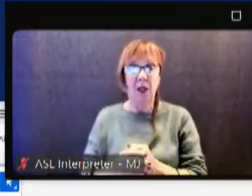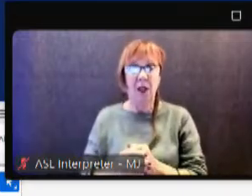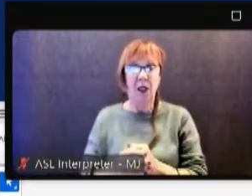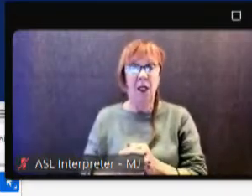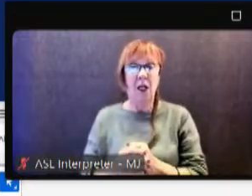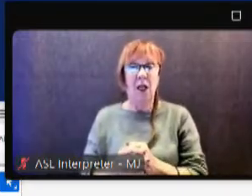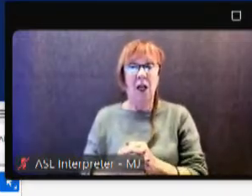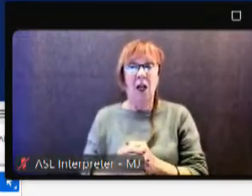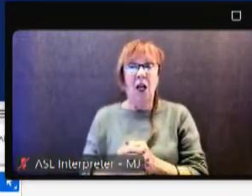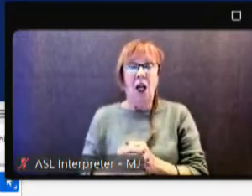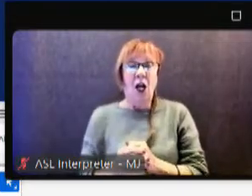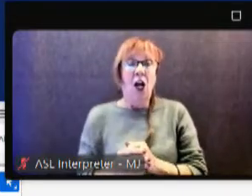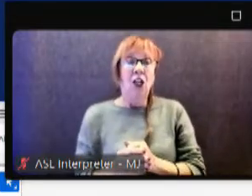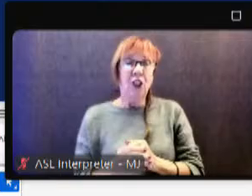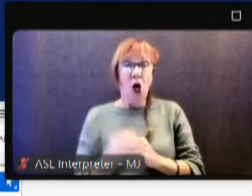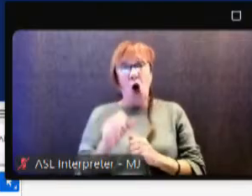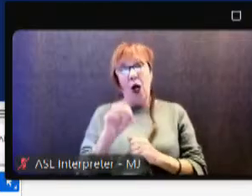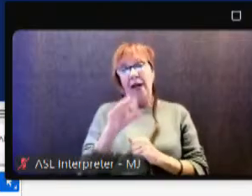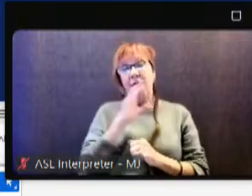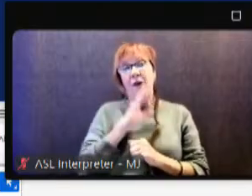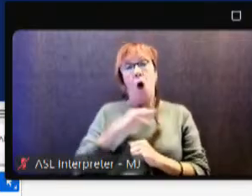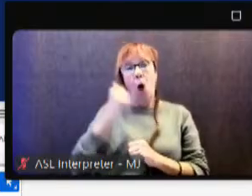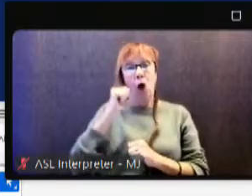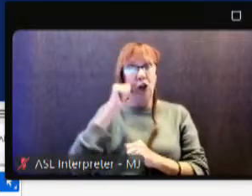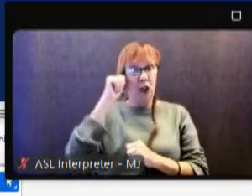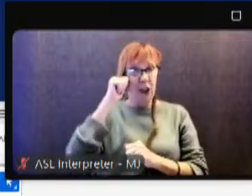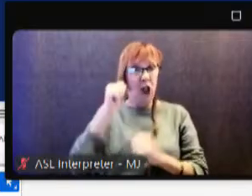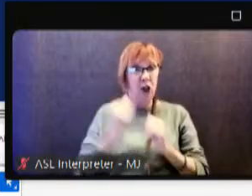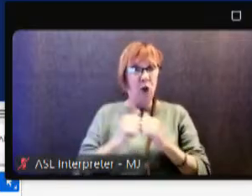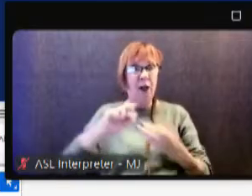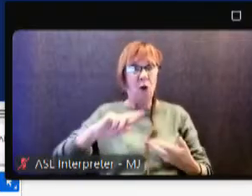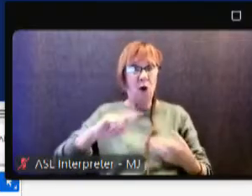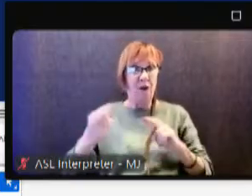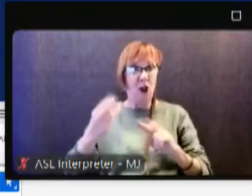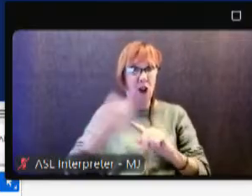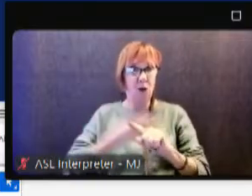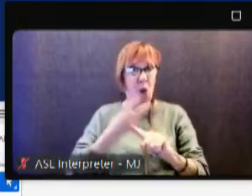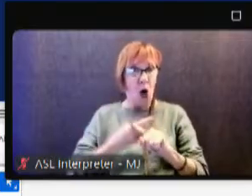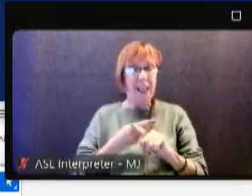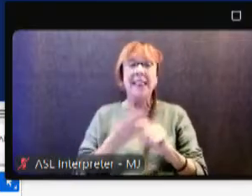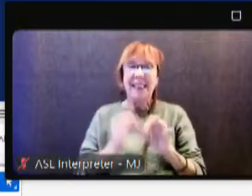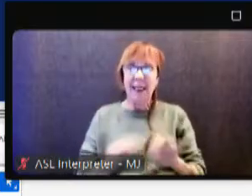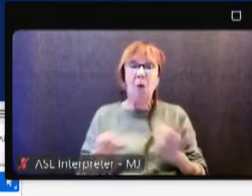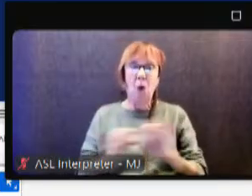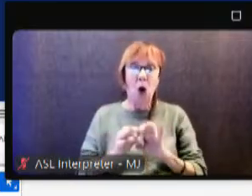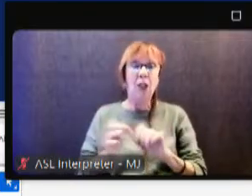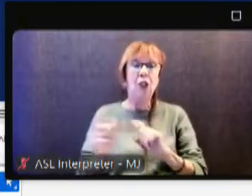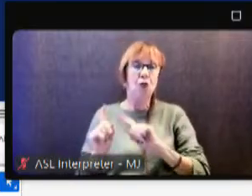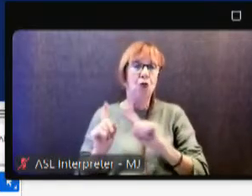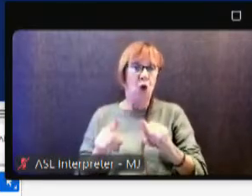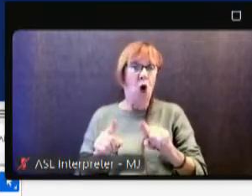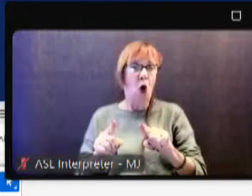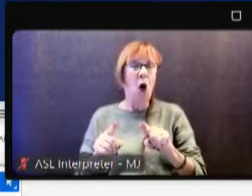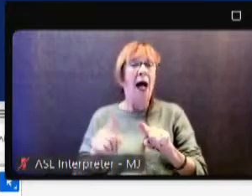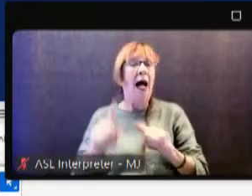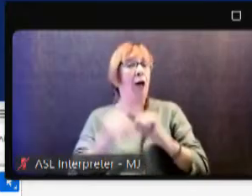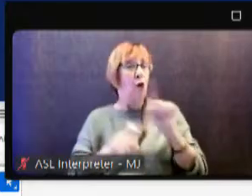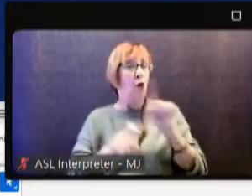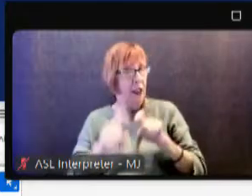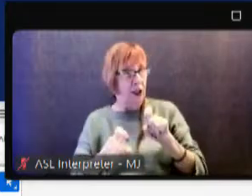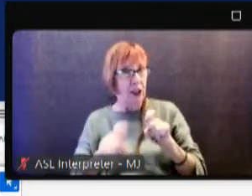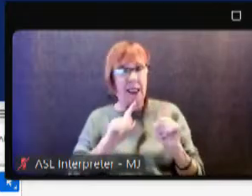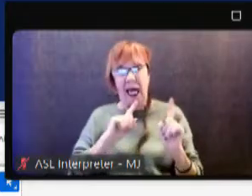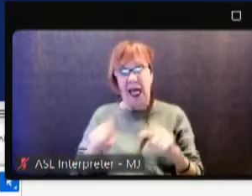adults with reverse mortgages in the community attend to get some questions answered, and please feel free